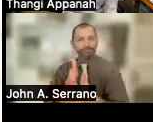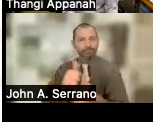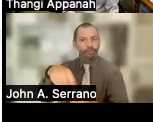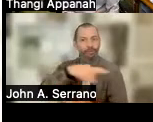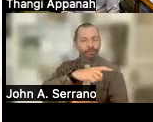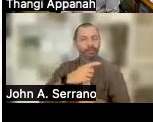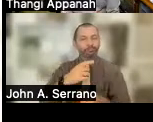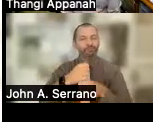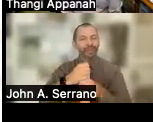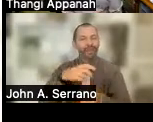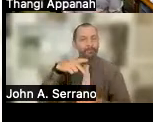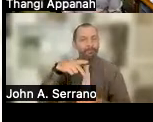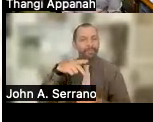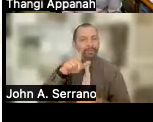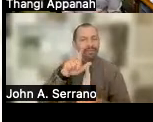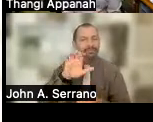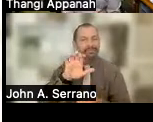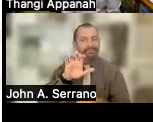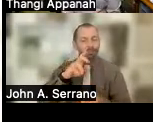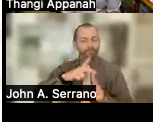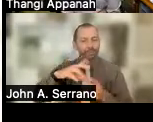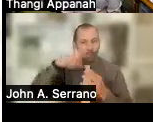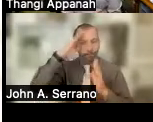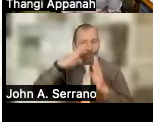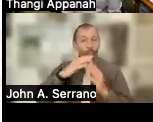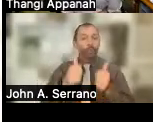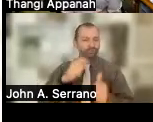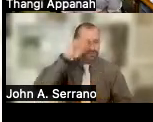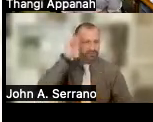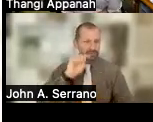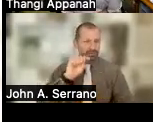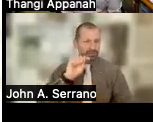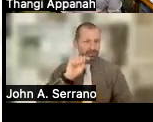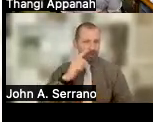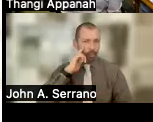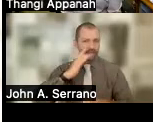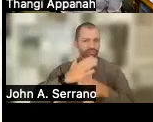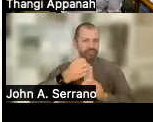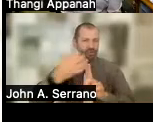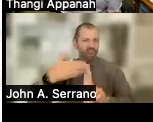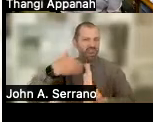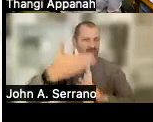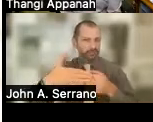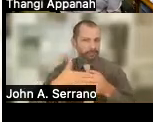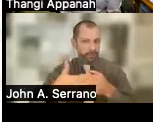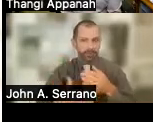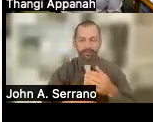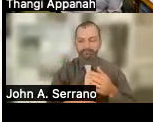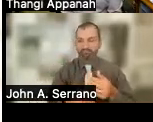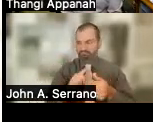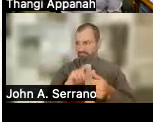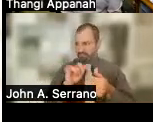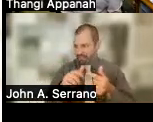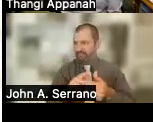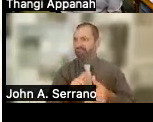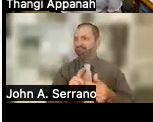working, techniques or approaches they're using. But creating professional learning communities is another opportunity. So we're going to